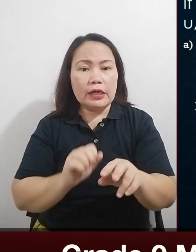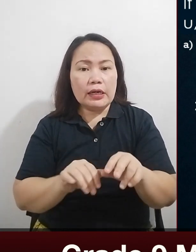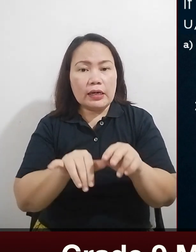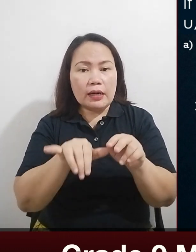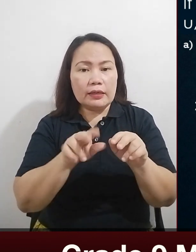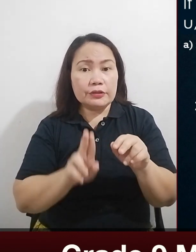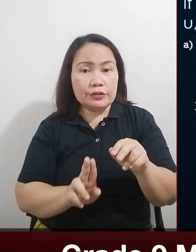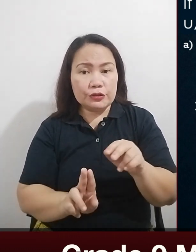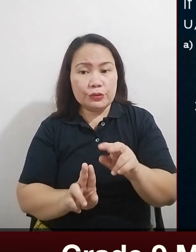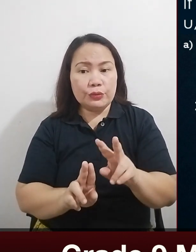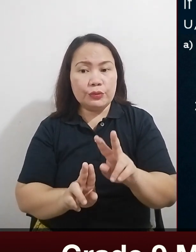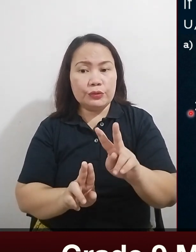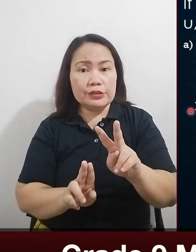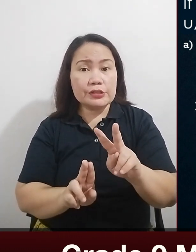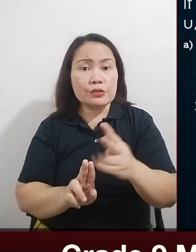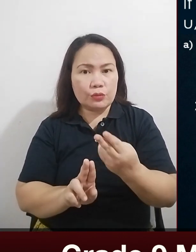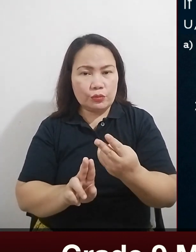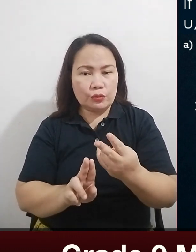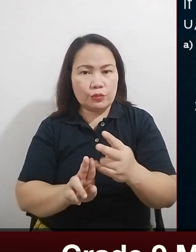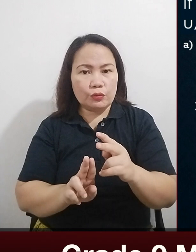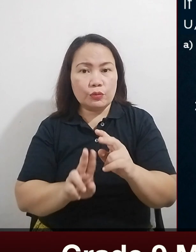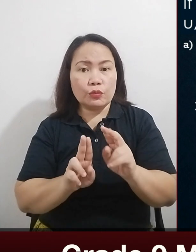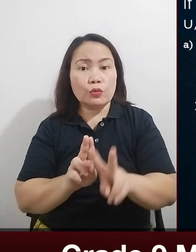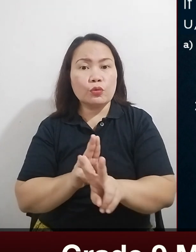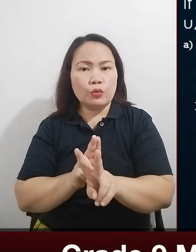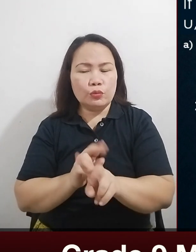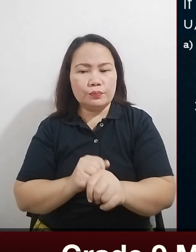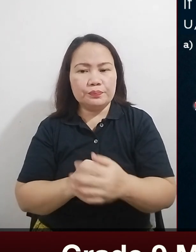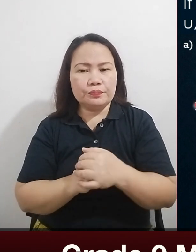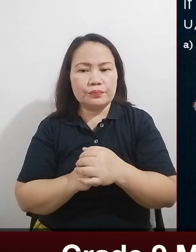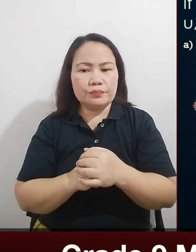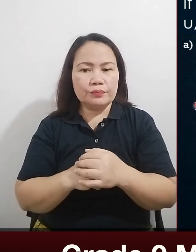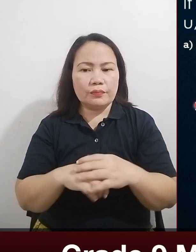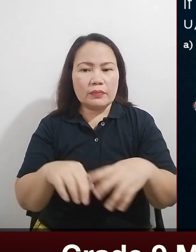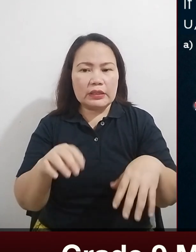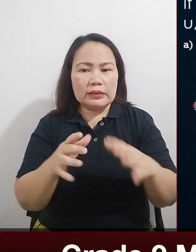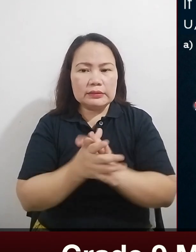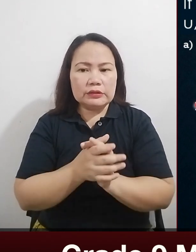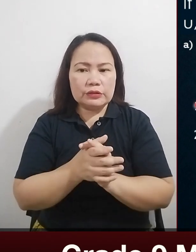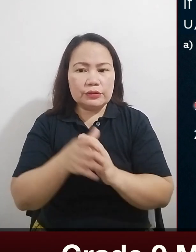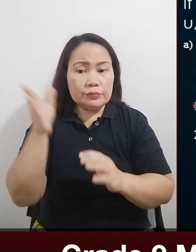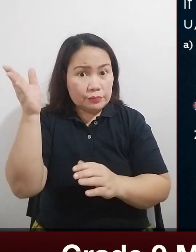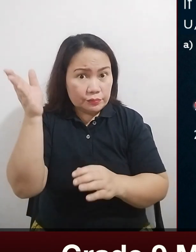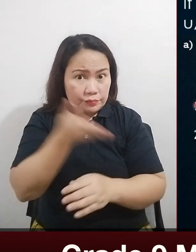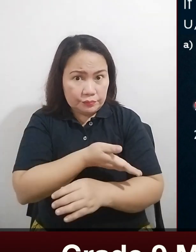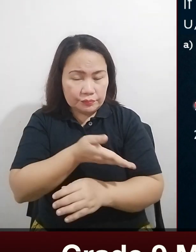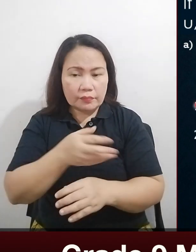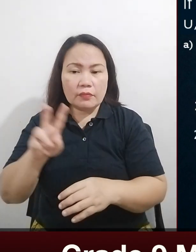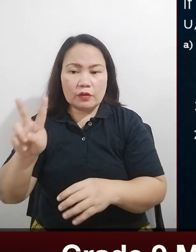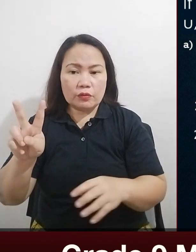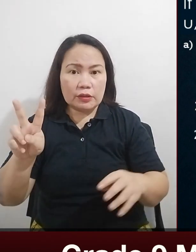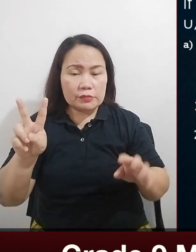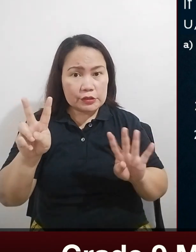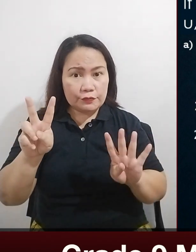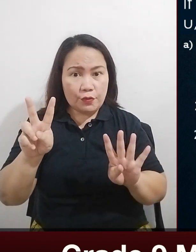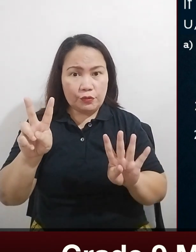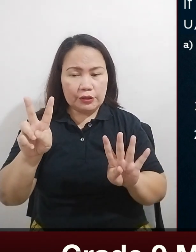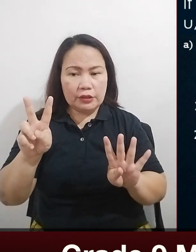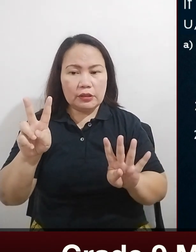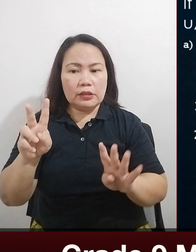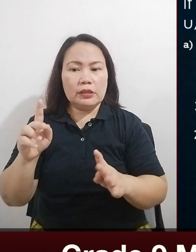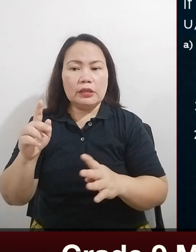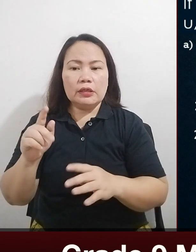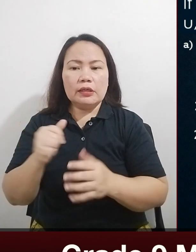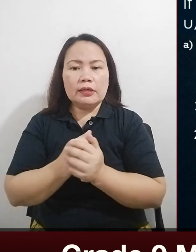over 2 squared. And 2 squared is 4, then multiply by 2. So 2 times 4 equals